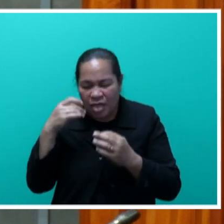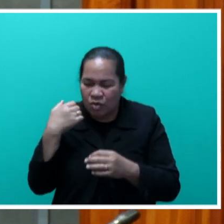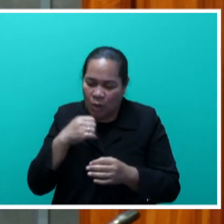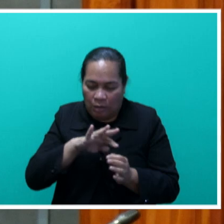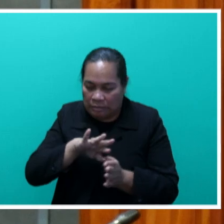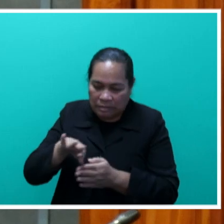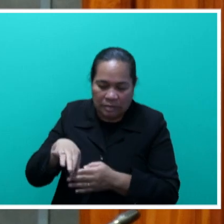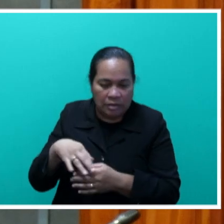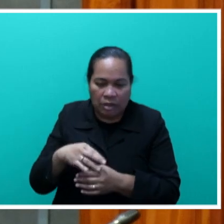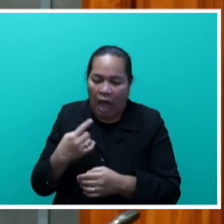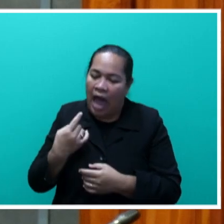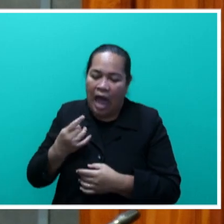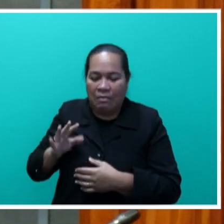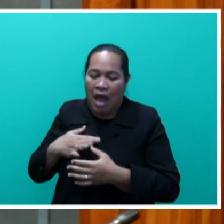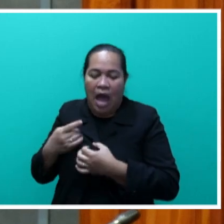silos.